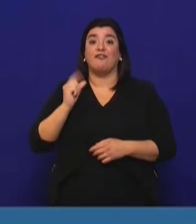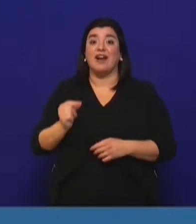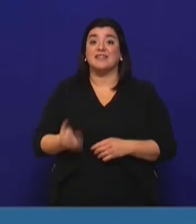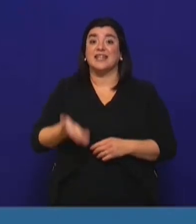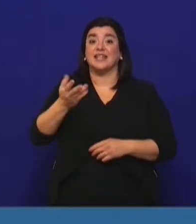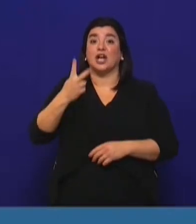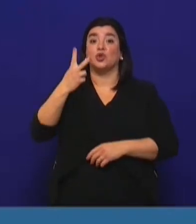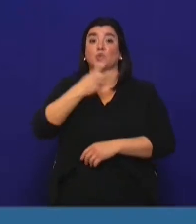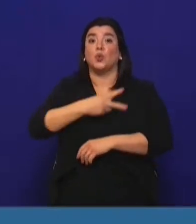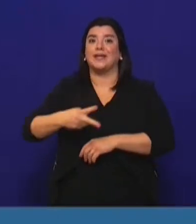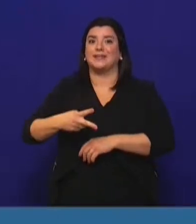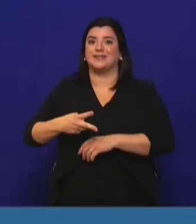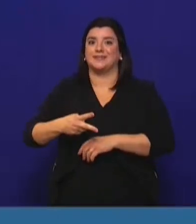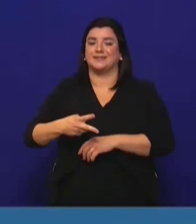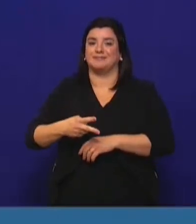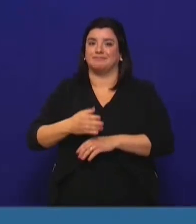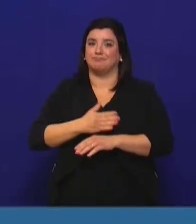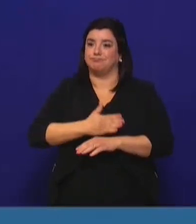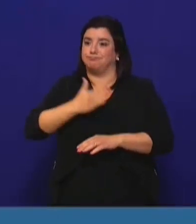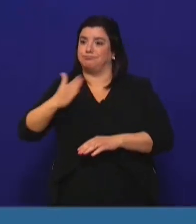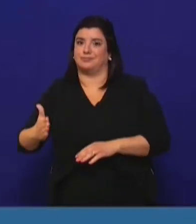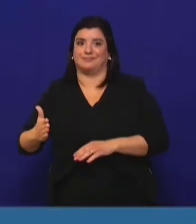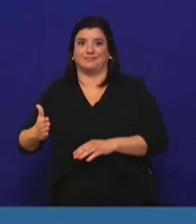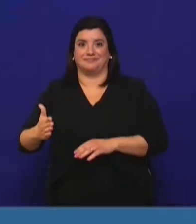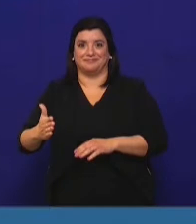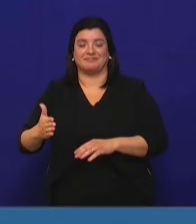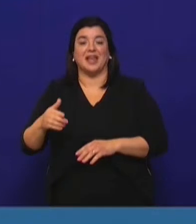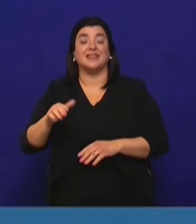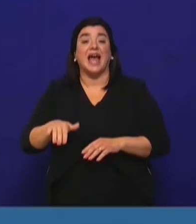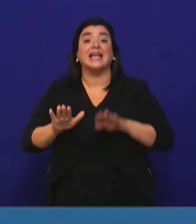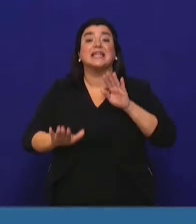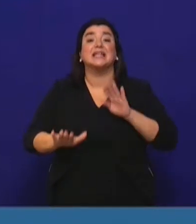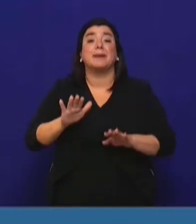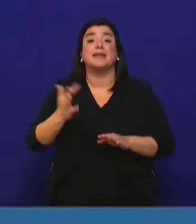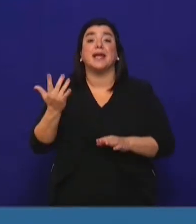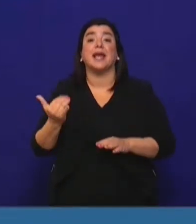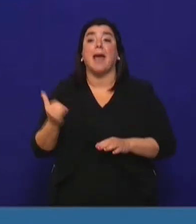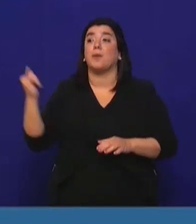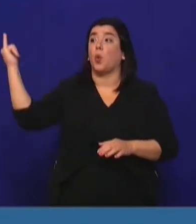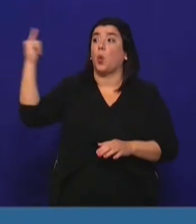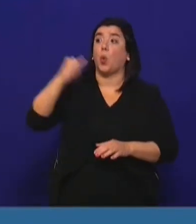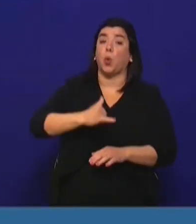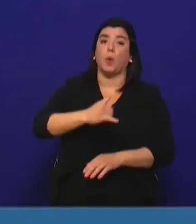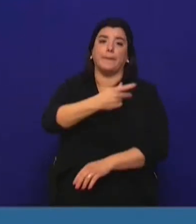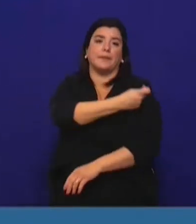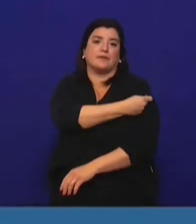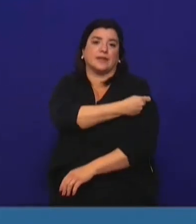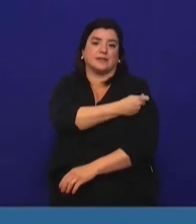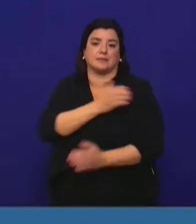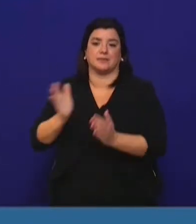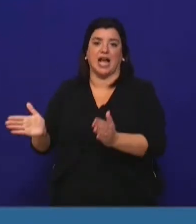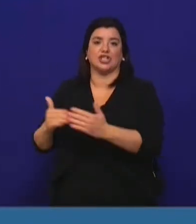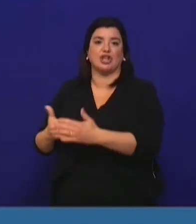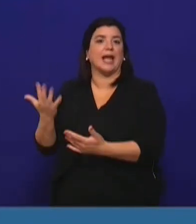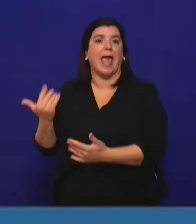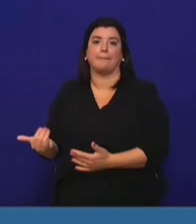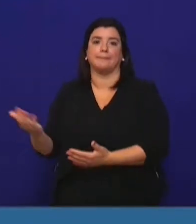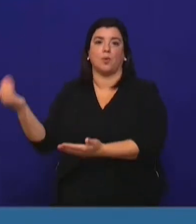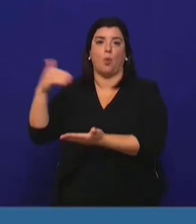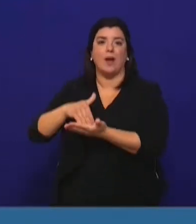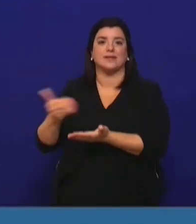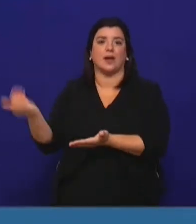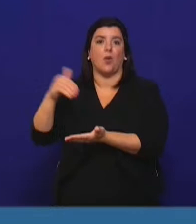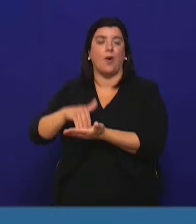kollu jiddependi ta' kemm ikollna tilqim li jkun ġej minn barra. Iżjed ma jkollna tilqim ġej minn barra, iżjed nkun